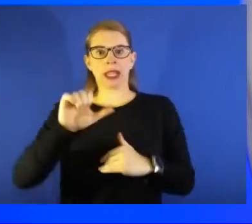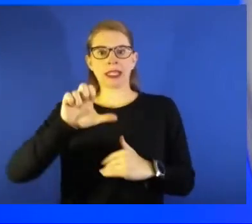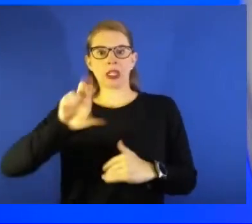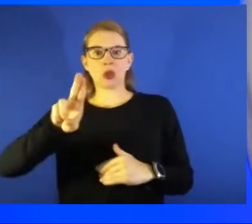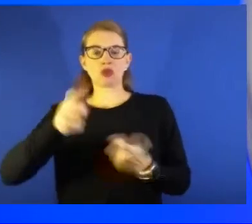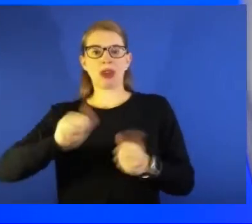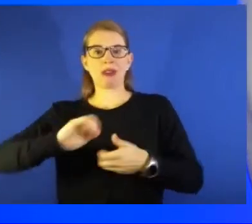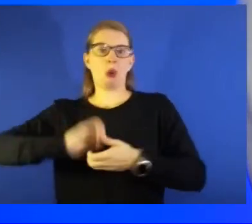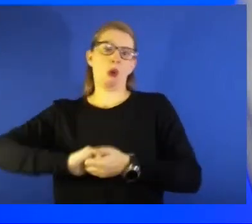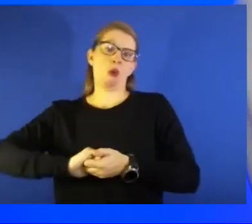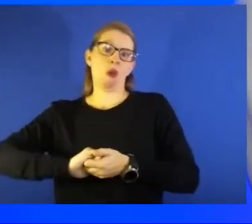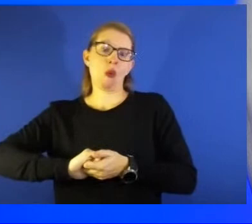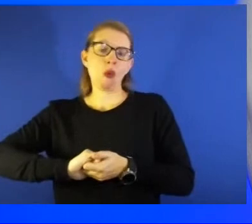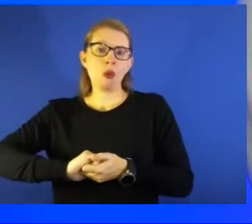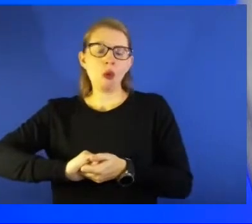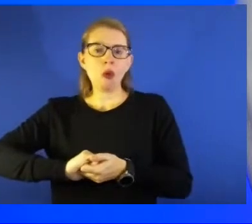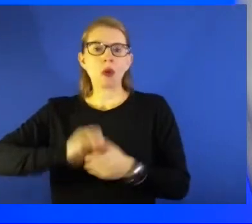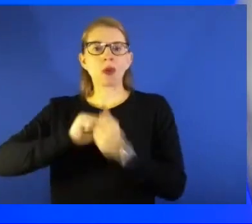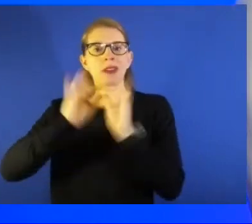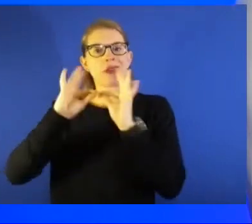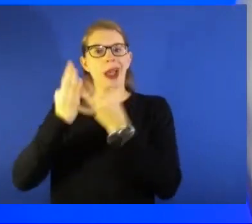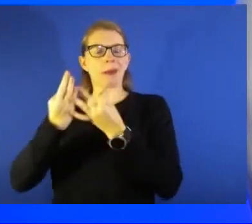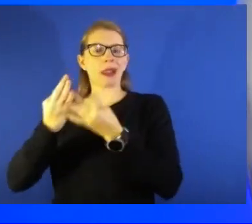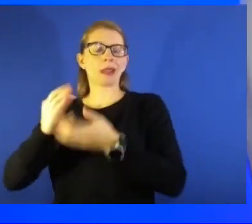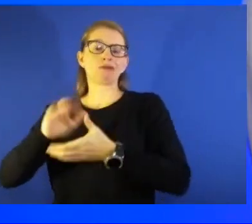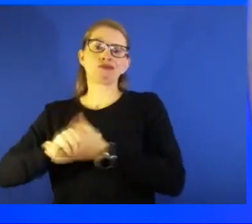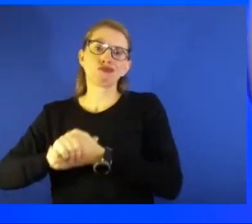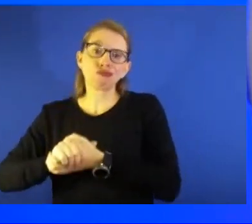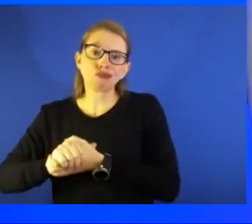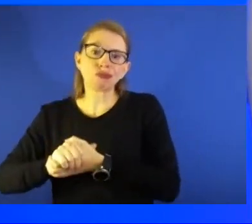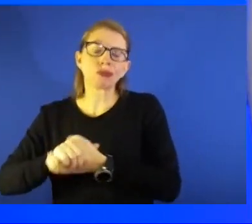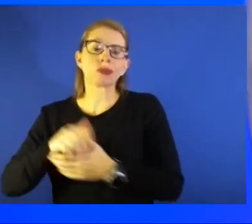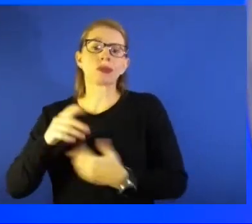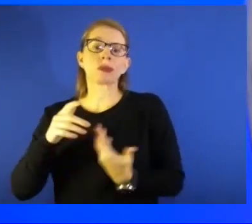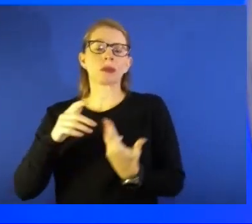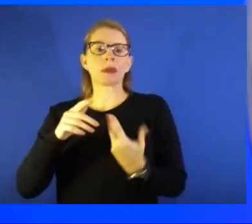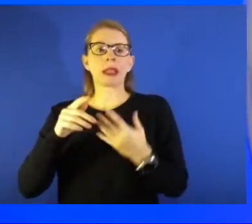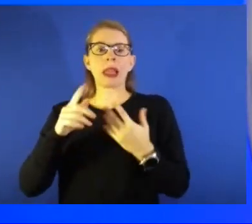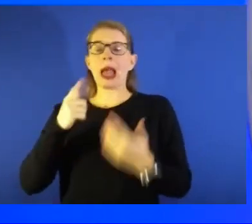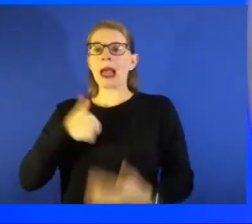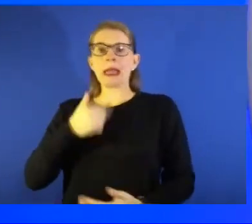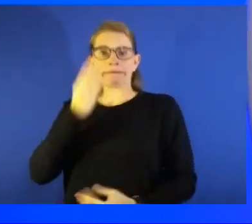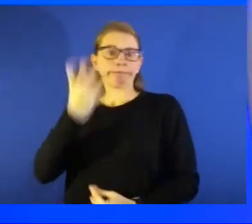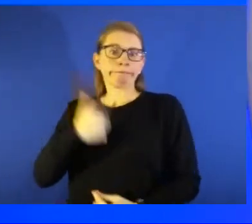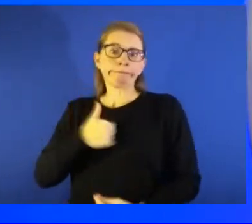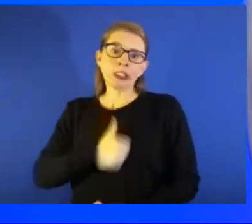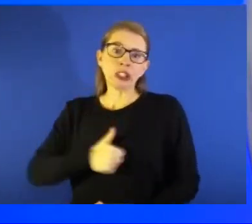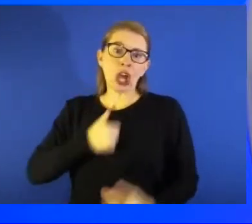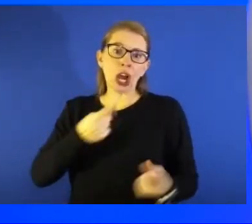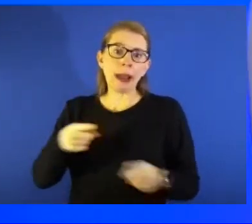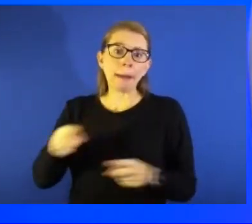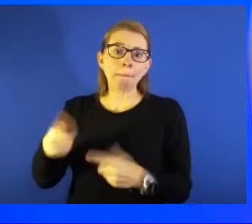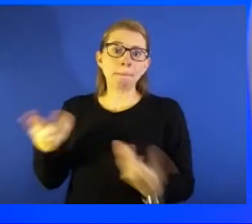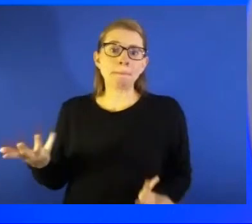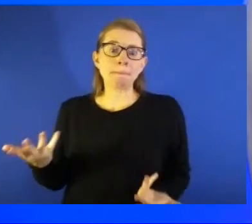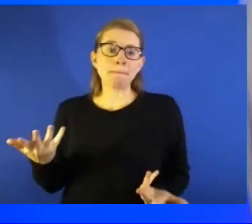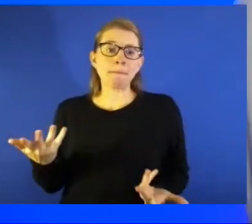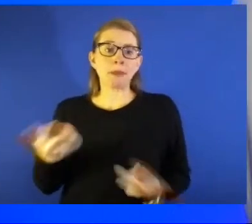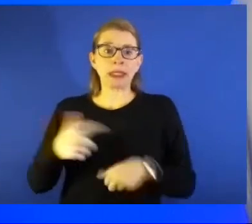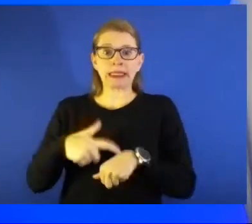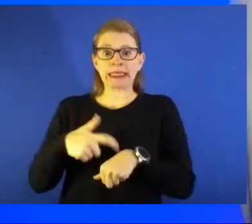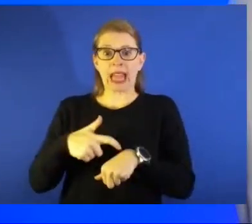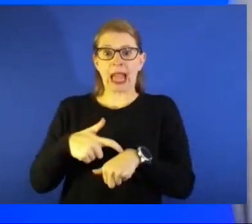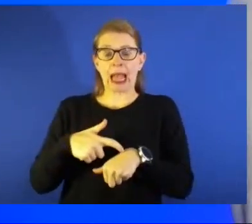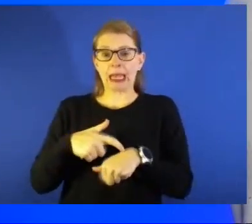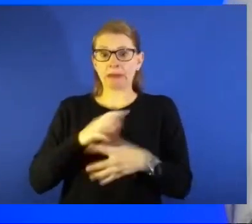much as possible along with the family members about, I'm sorry this has happened. And we don't have a timetable for